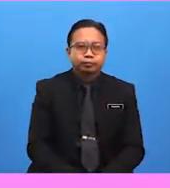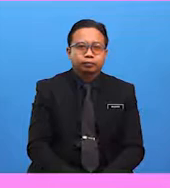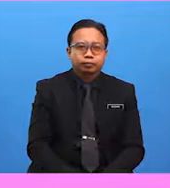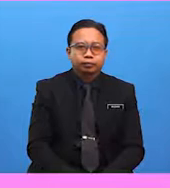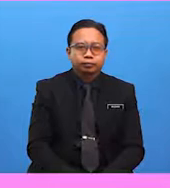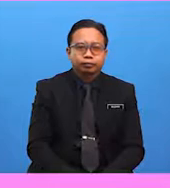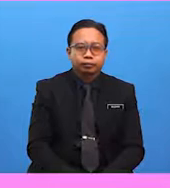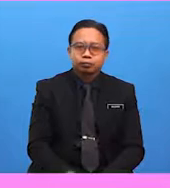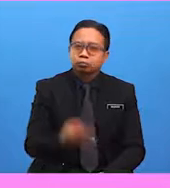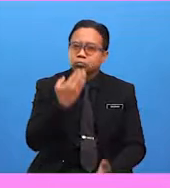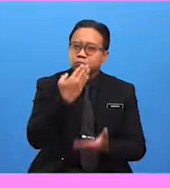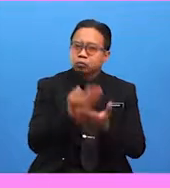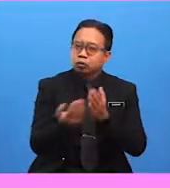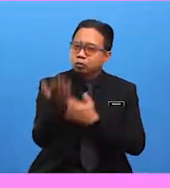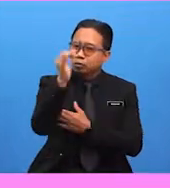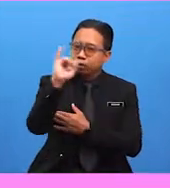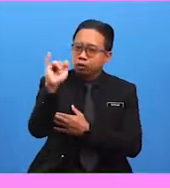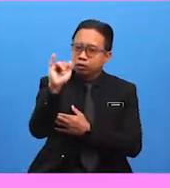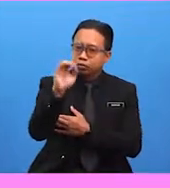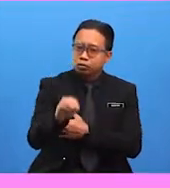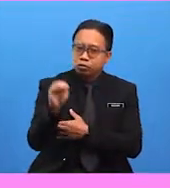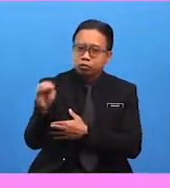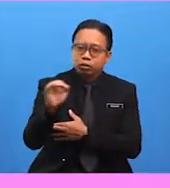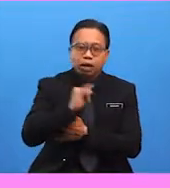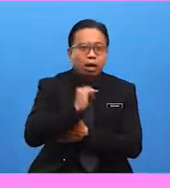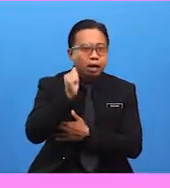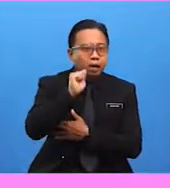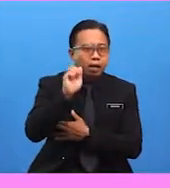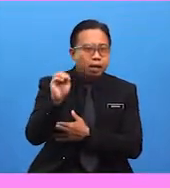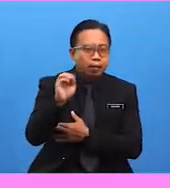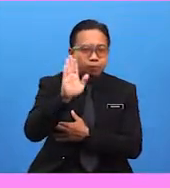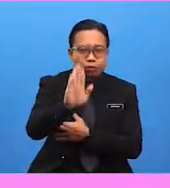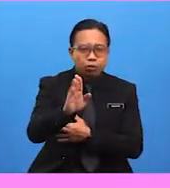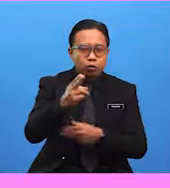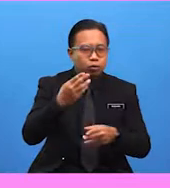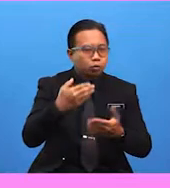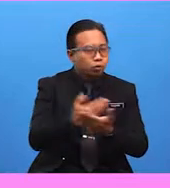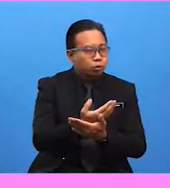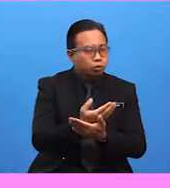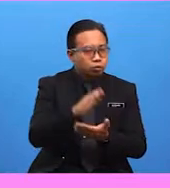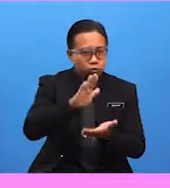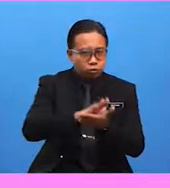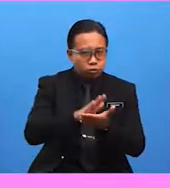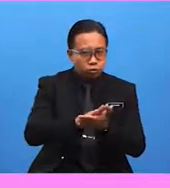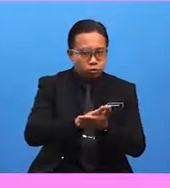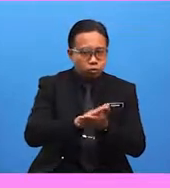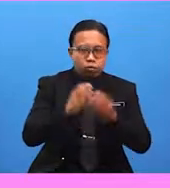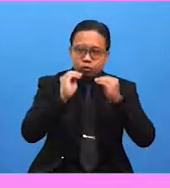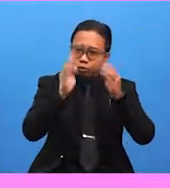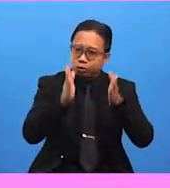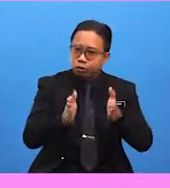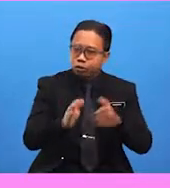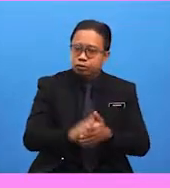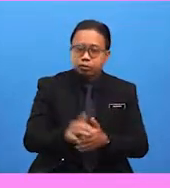Good morning, students. I am your new school counselor, and